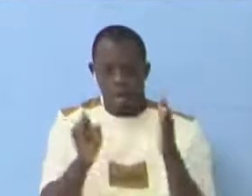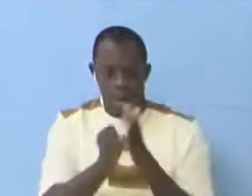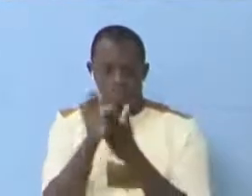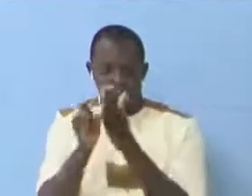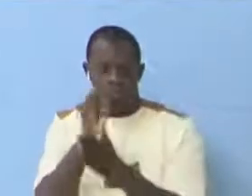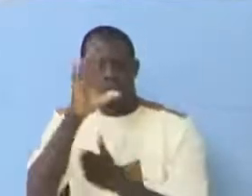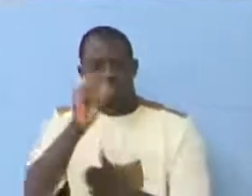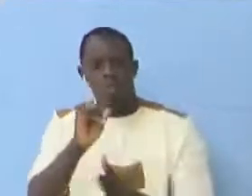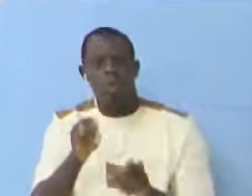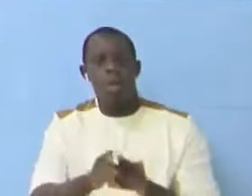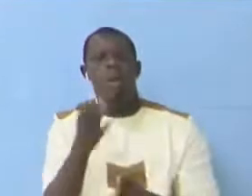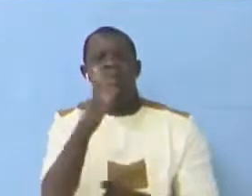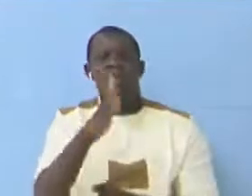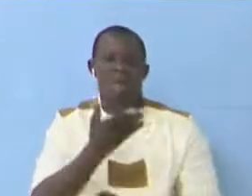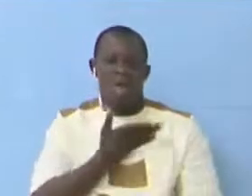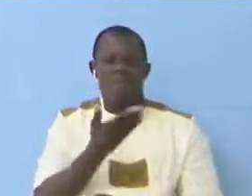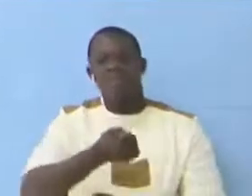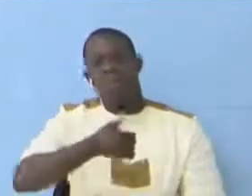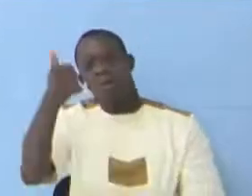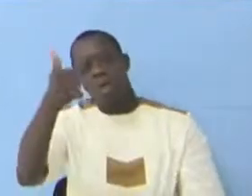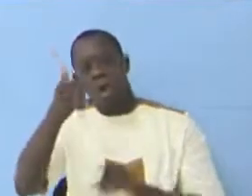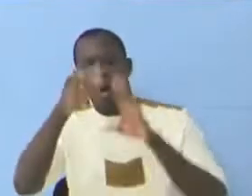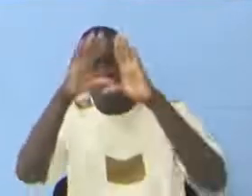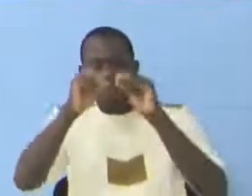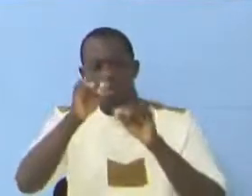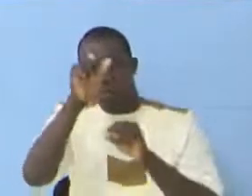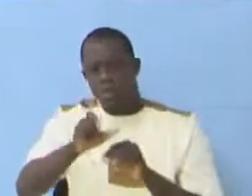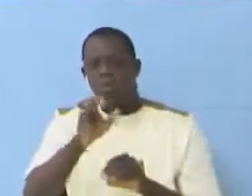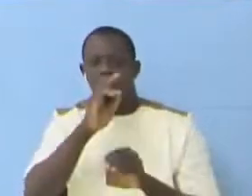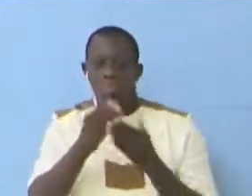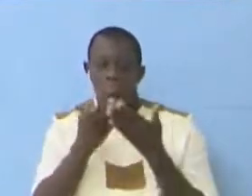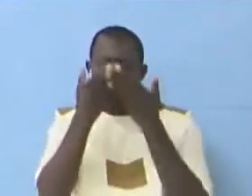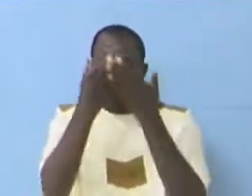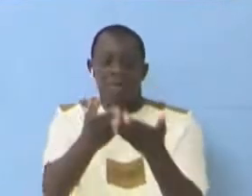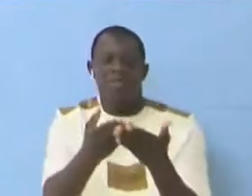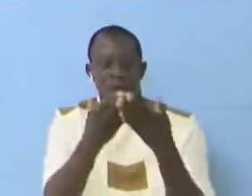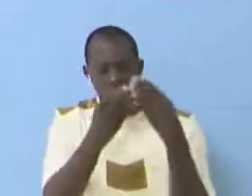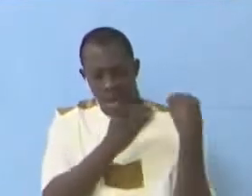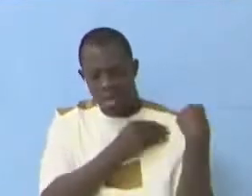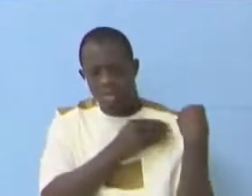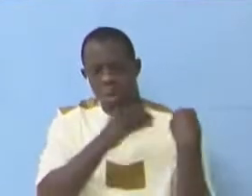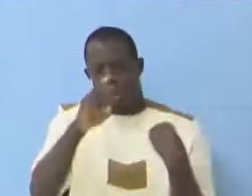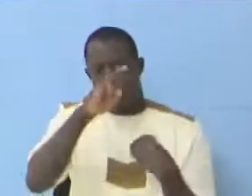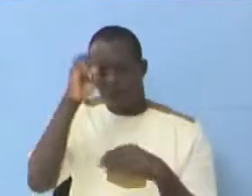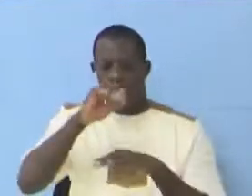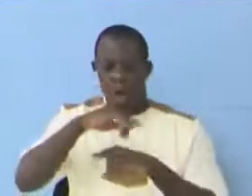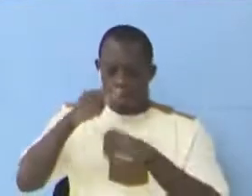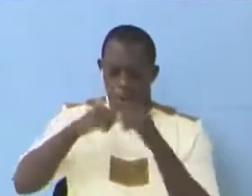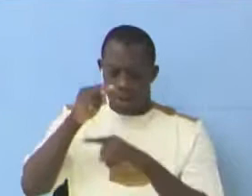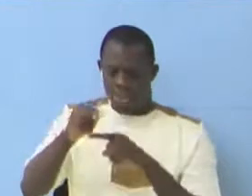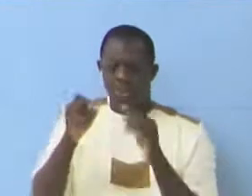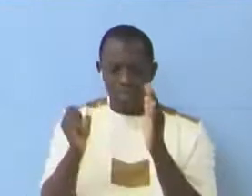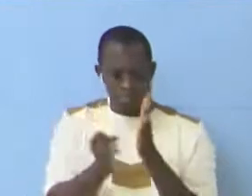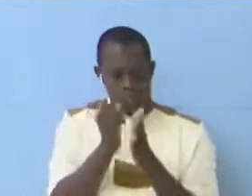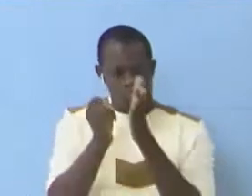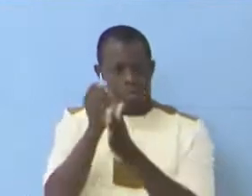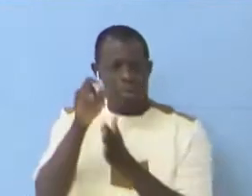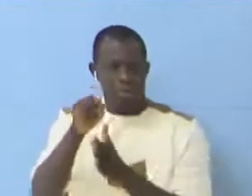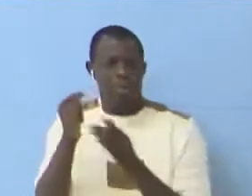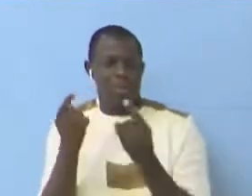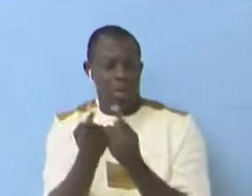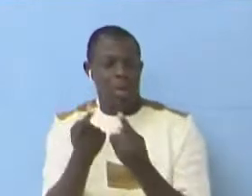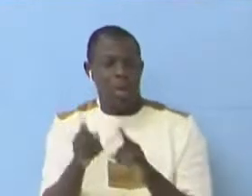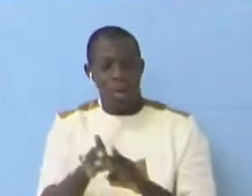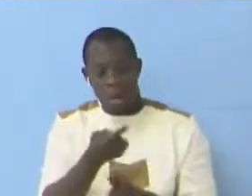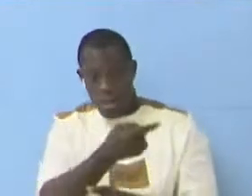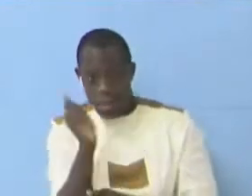other officers who were also assigned to the case, but these were the investigation officers. mën naa ama nag am na ñeneen ñoo xam ne ebaloon nañ leen ci gestu boobu waaye nag